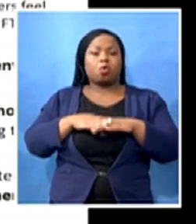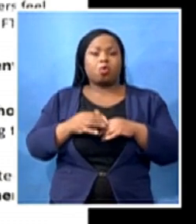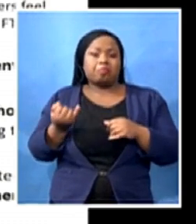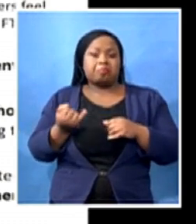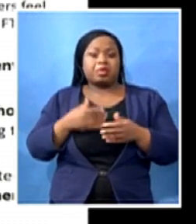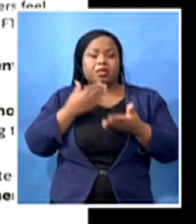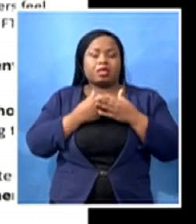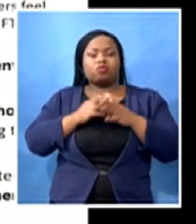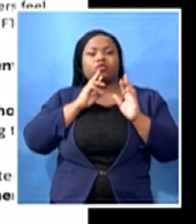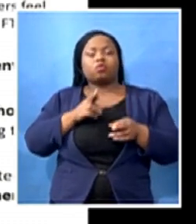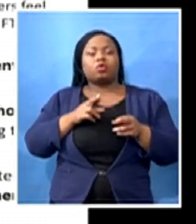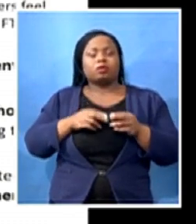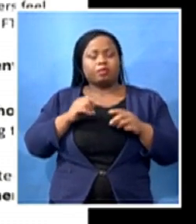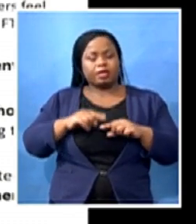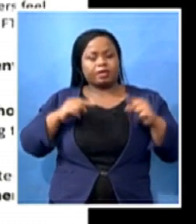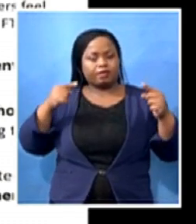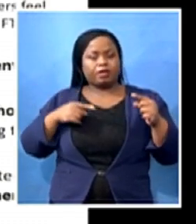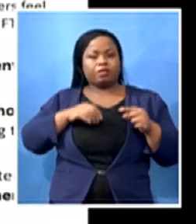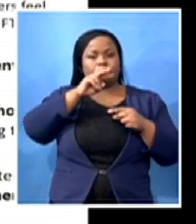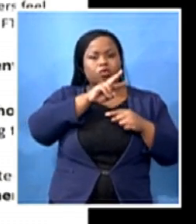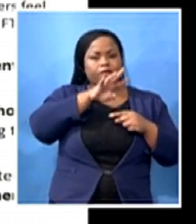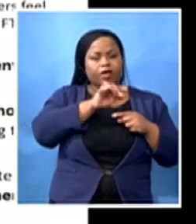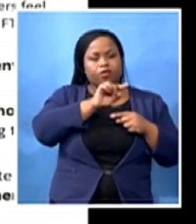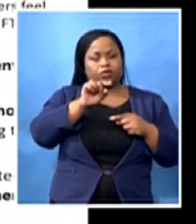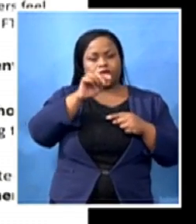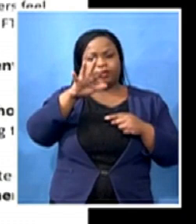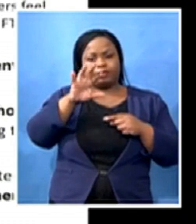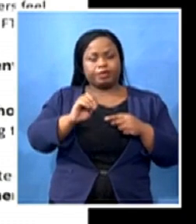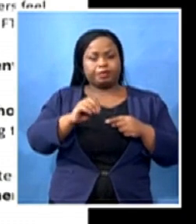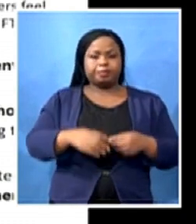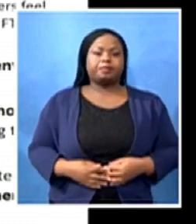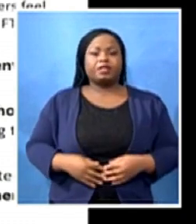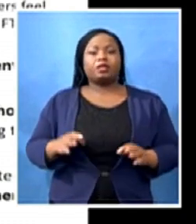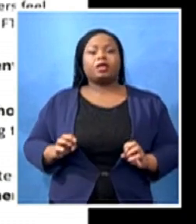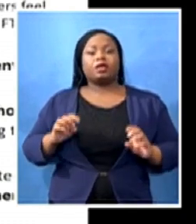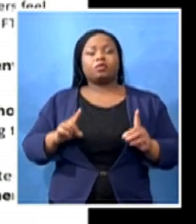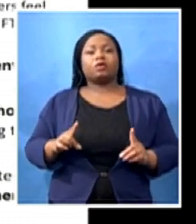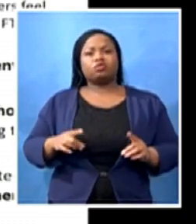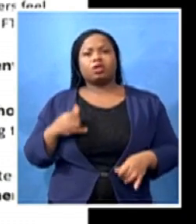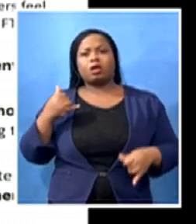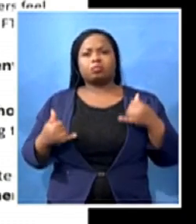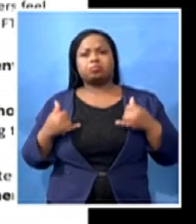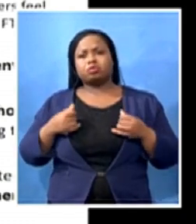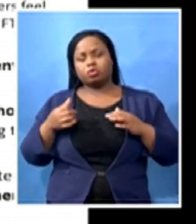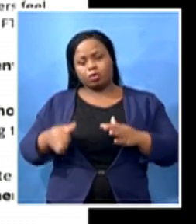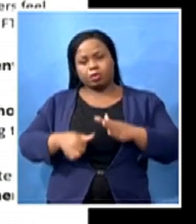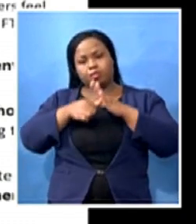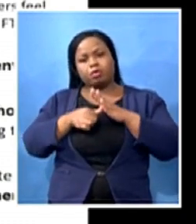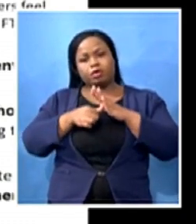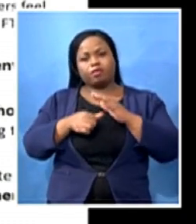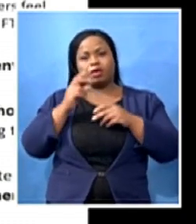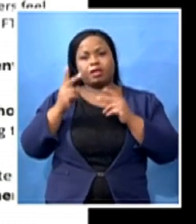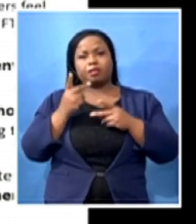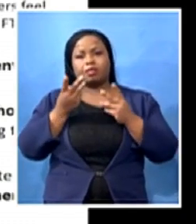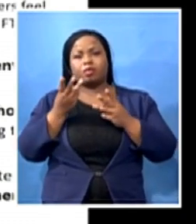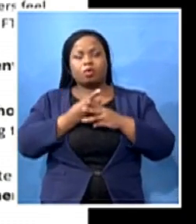mid-50s. Educational attainment also seems to matter. The alleged abuse of authority is more common